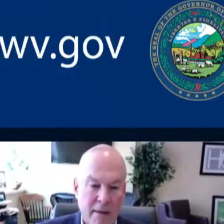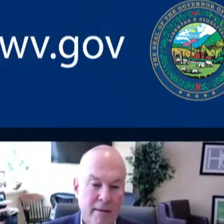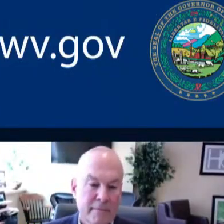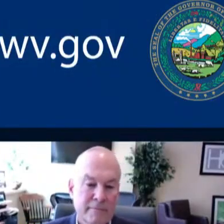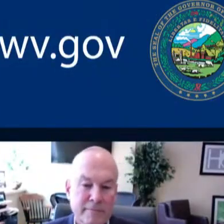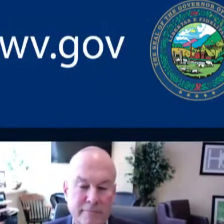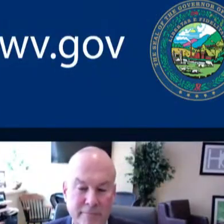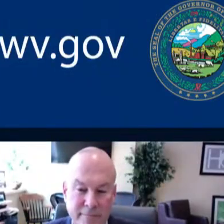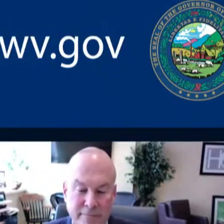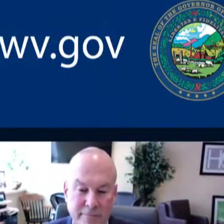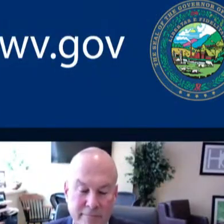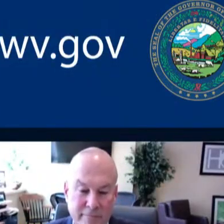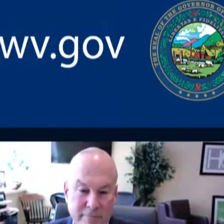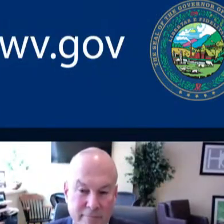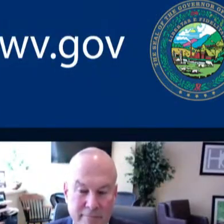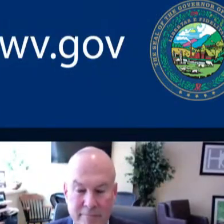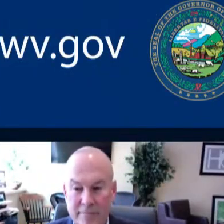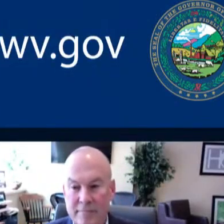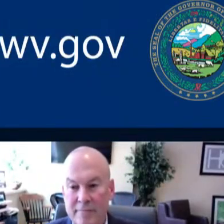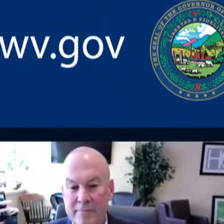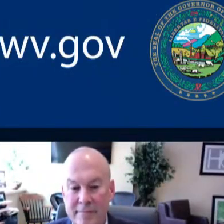Bevins with Ogden Newspapers.